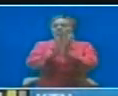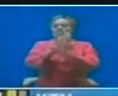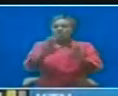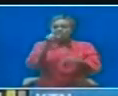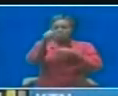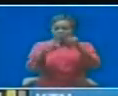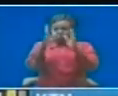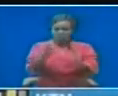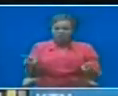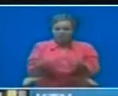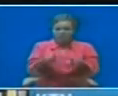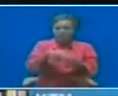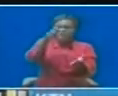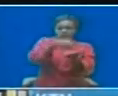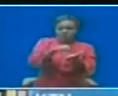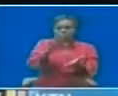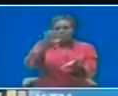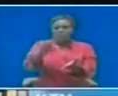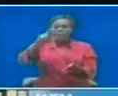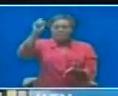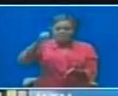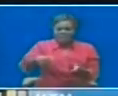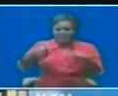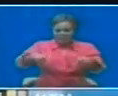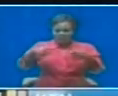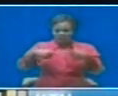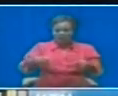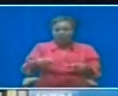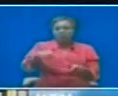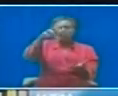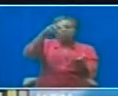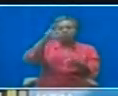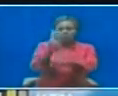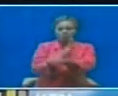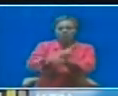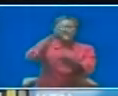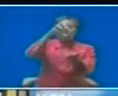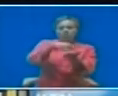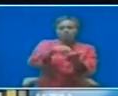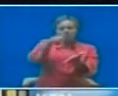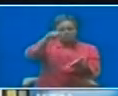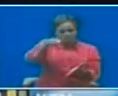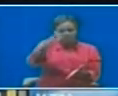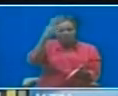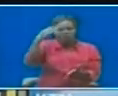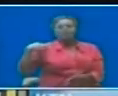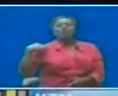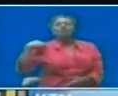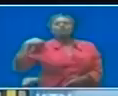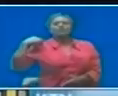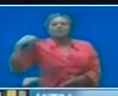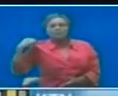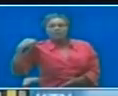accused, regardless of his status, should be permitted to rely on circumstances which he has knowingly, voluntarily,